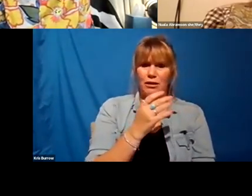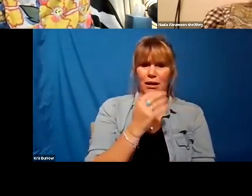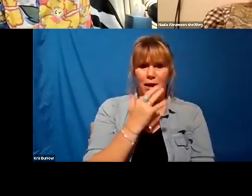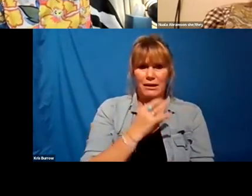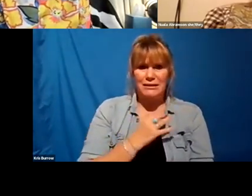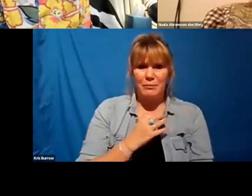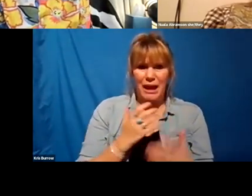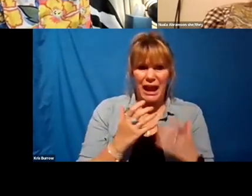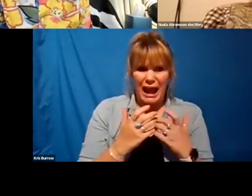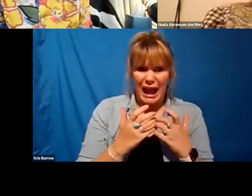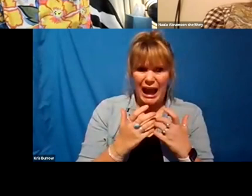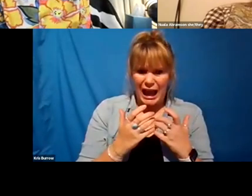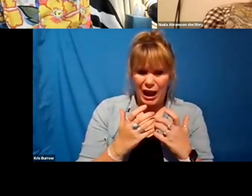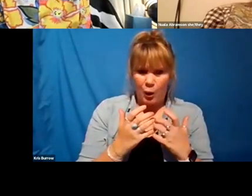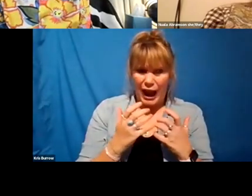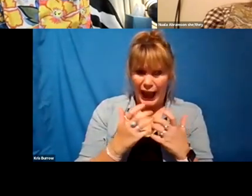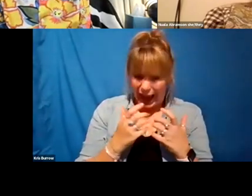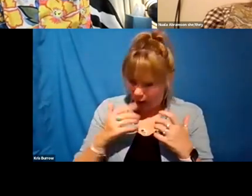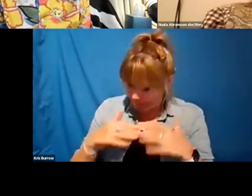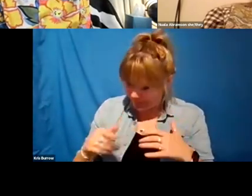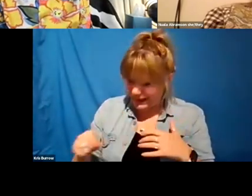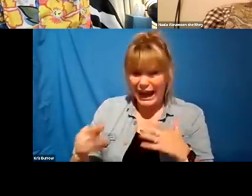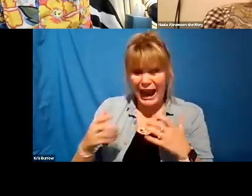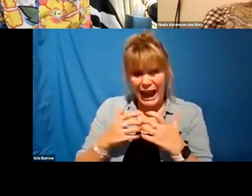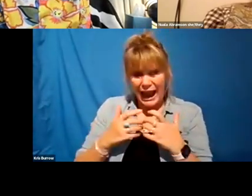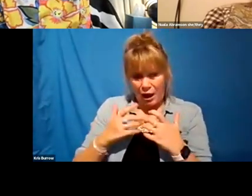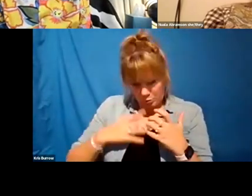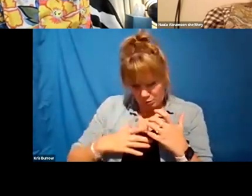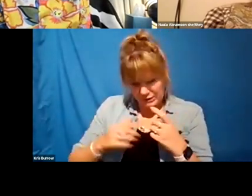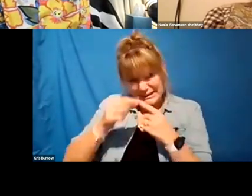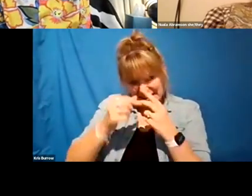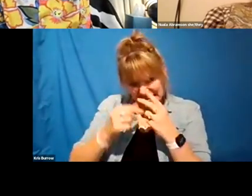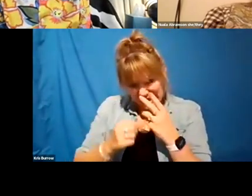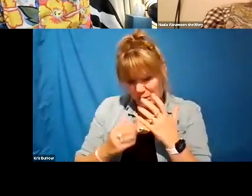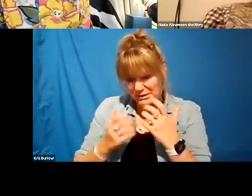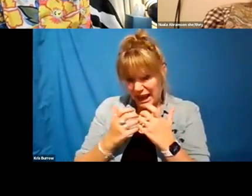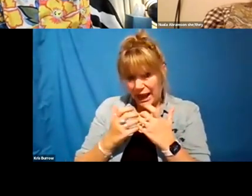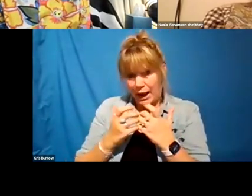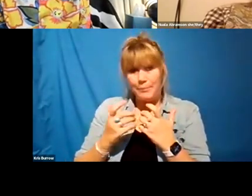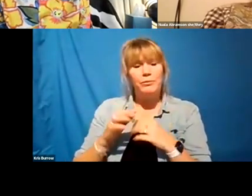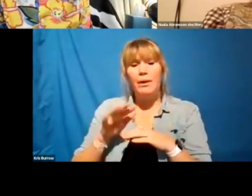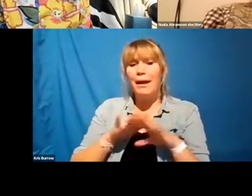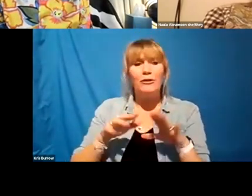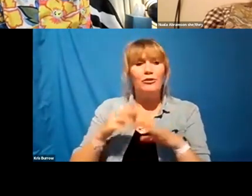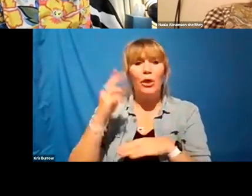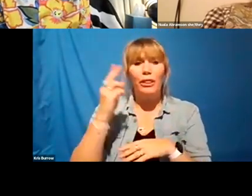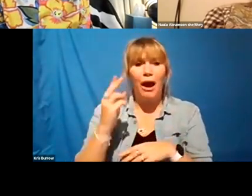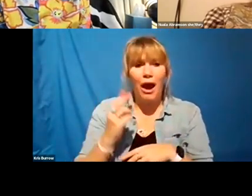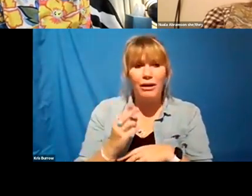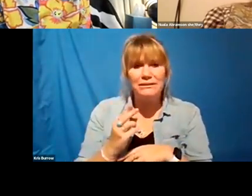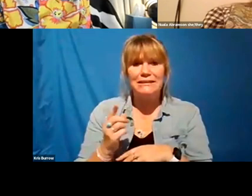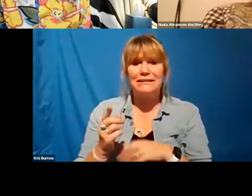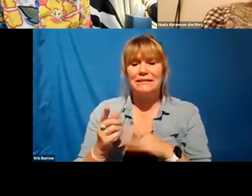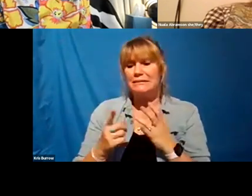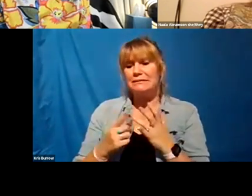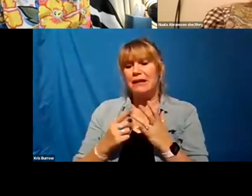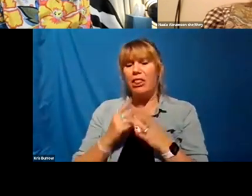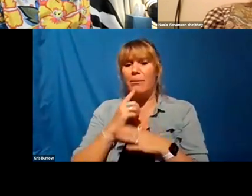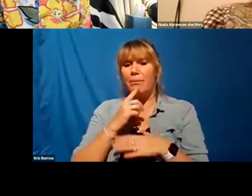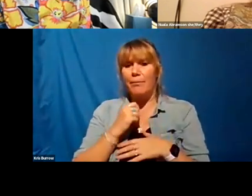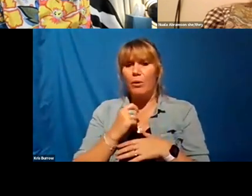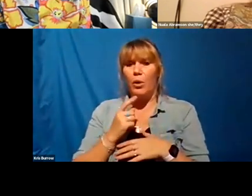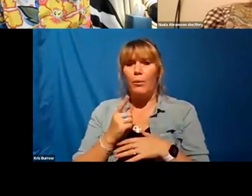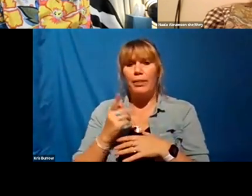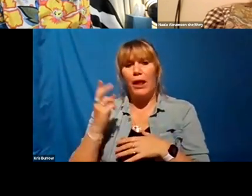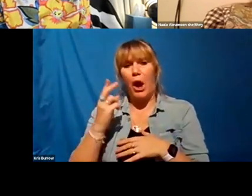can be quite aggressive, and that can be unpleasant. But that's not the artists doing that. Like, the artists are always respectful and kind, and like they've mentored me and